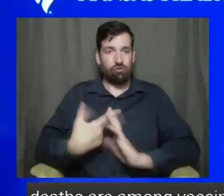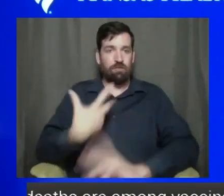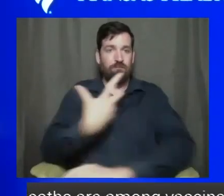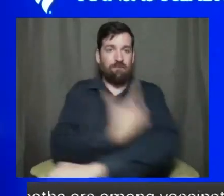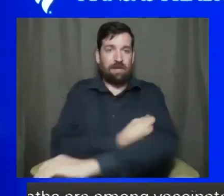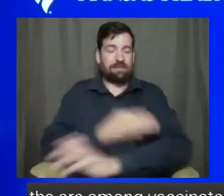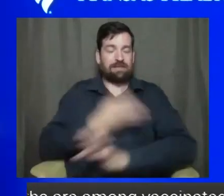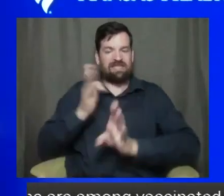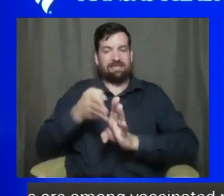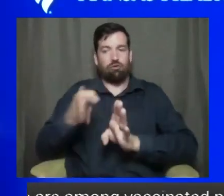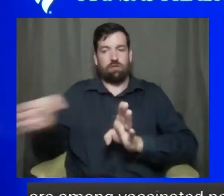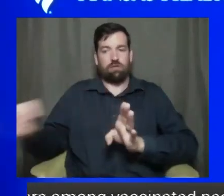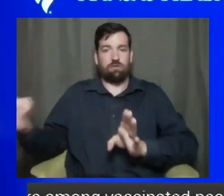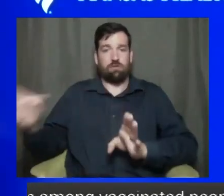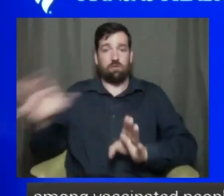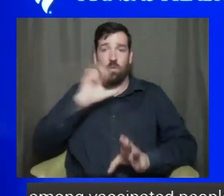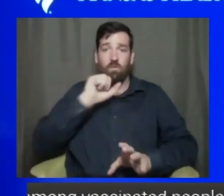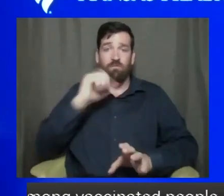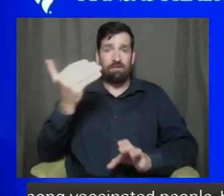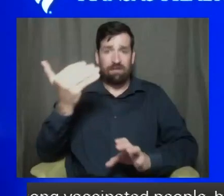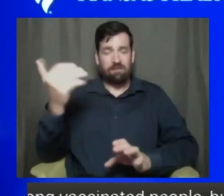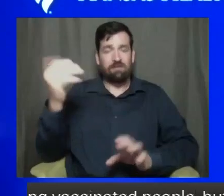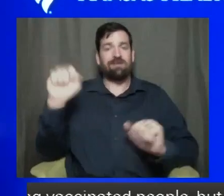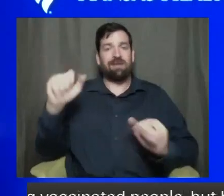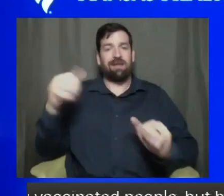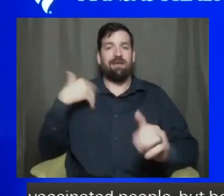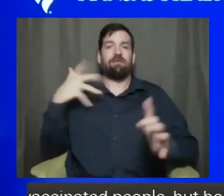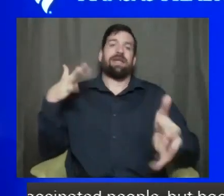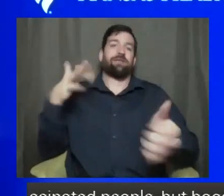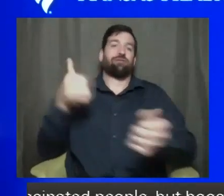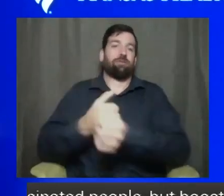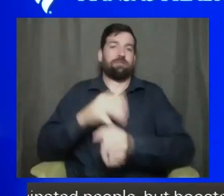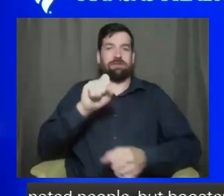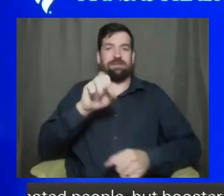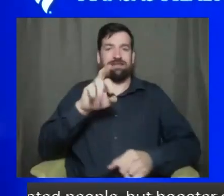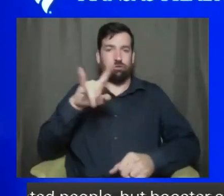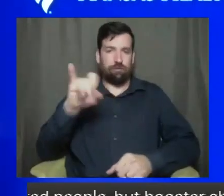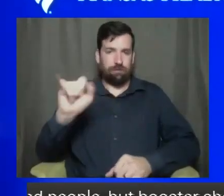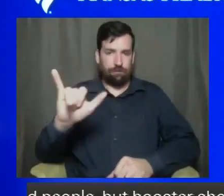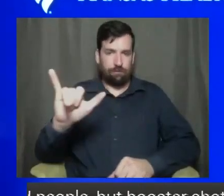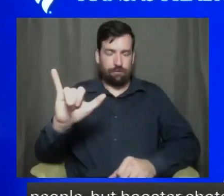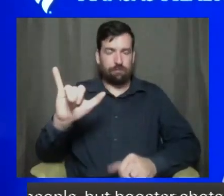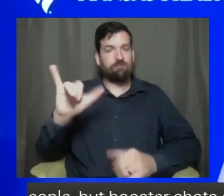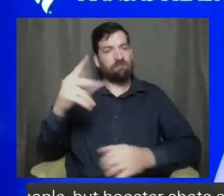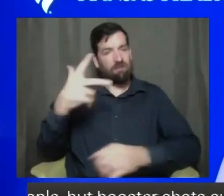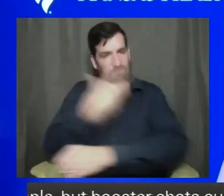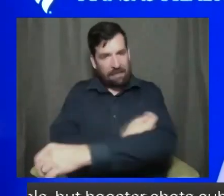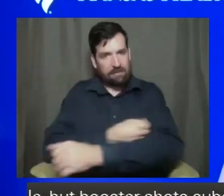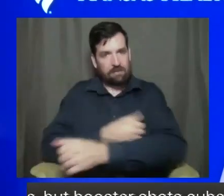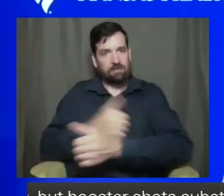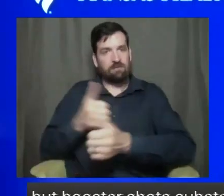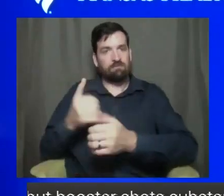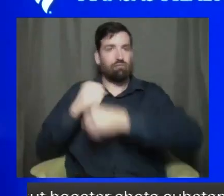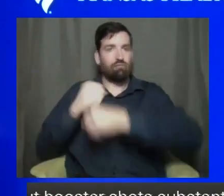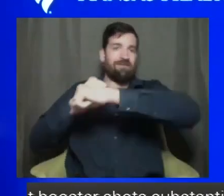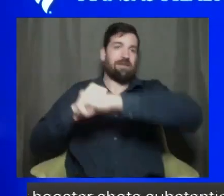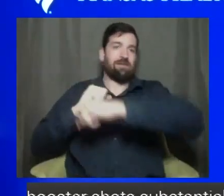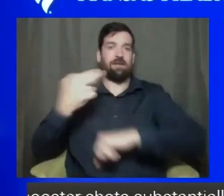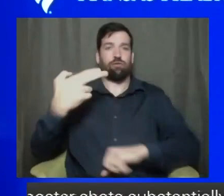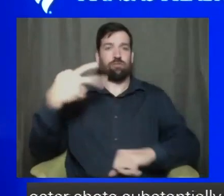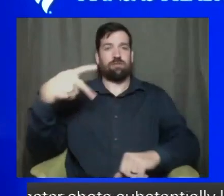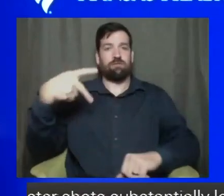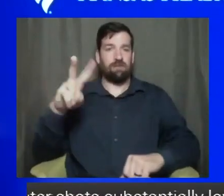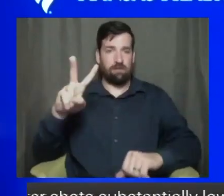after 15 you can have a catch-up series as well. So please talk to your physicians, get them vaccinated against HPV. And the last thing, I would like to